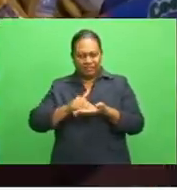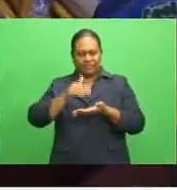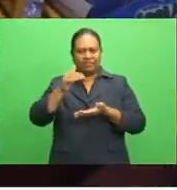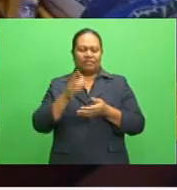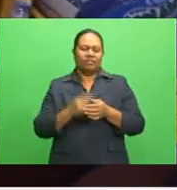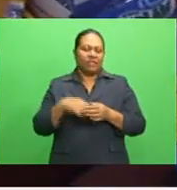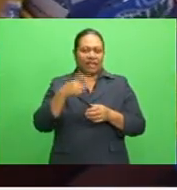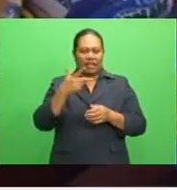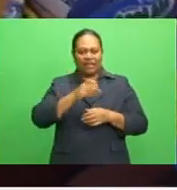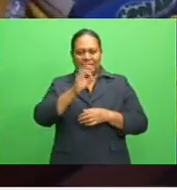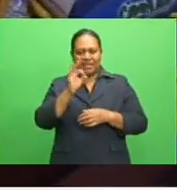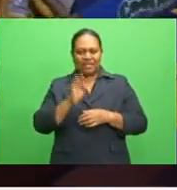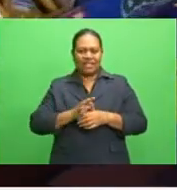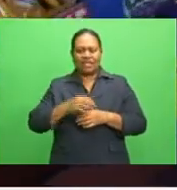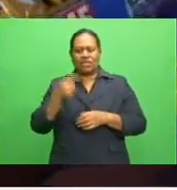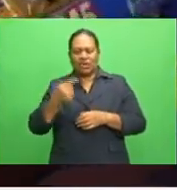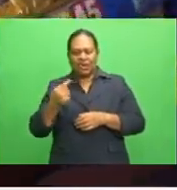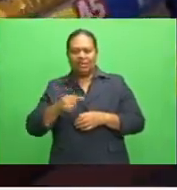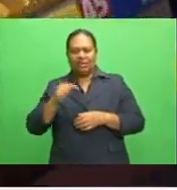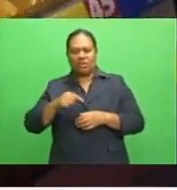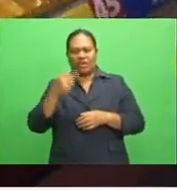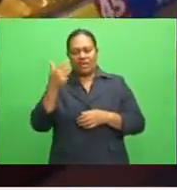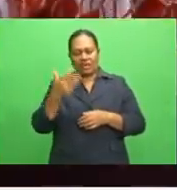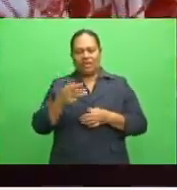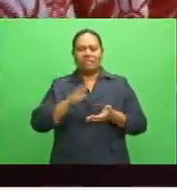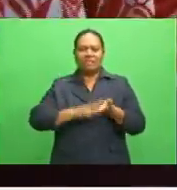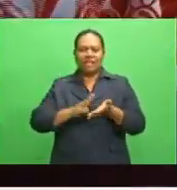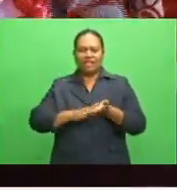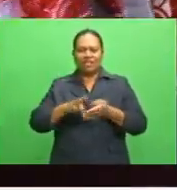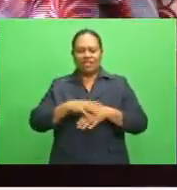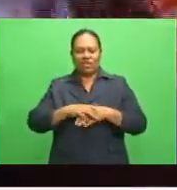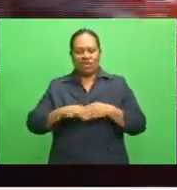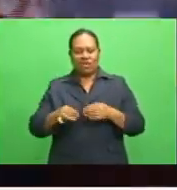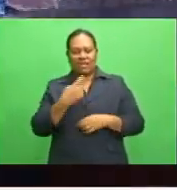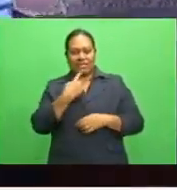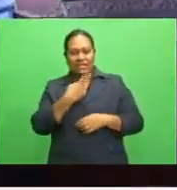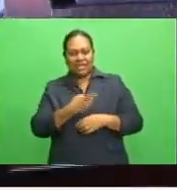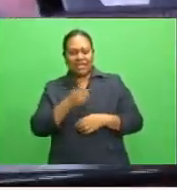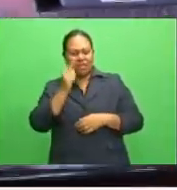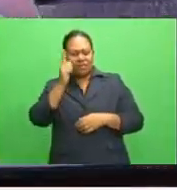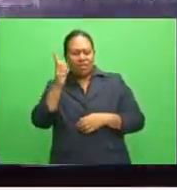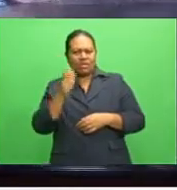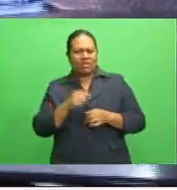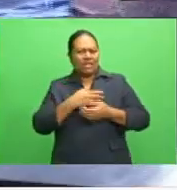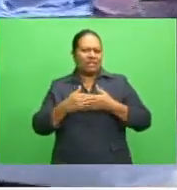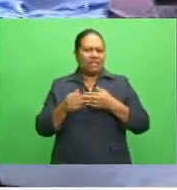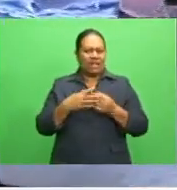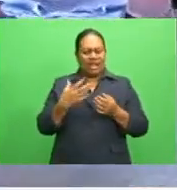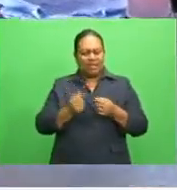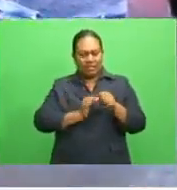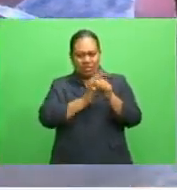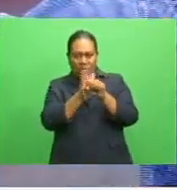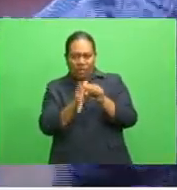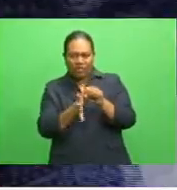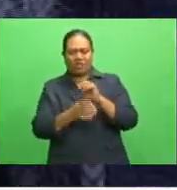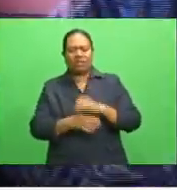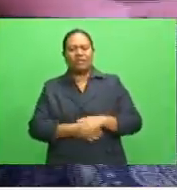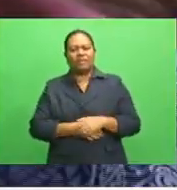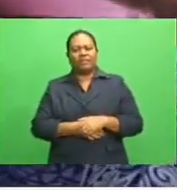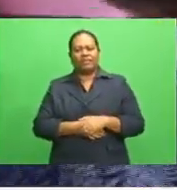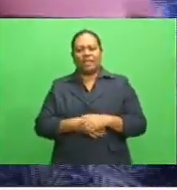almost 8% to $11.9 million. Karan says, considering the global conditions, the COVID-19 pandemic, and